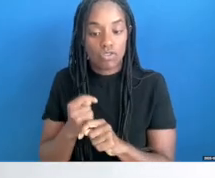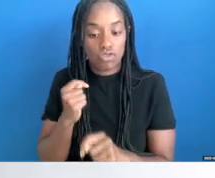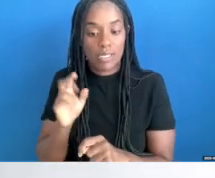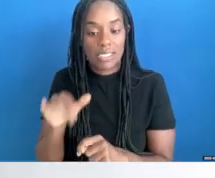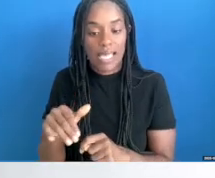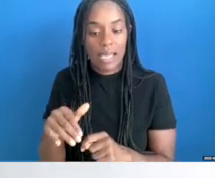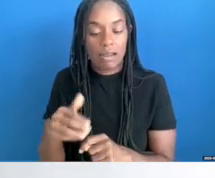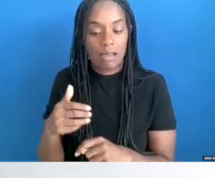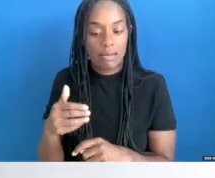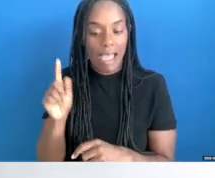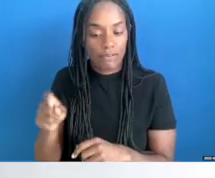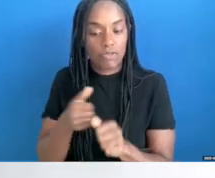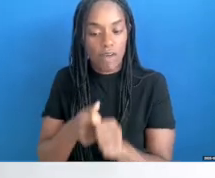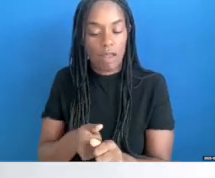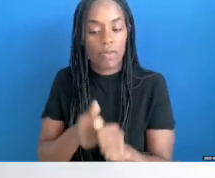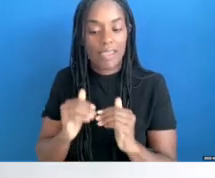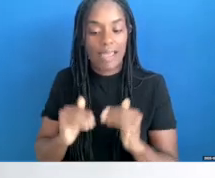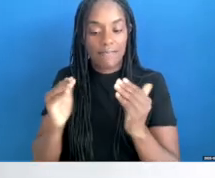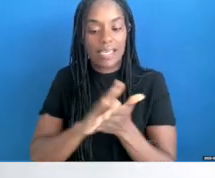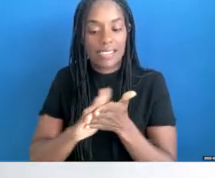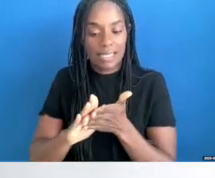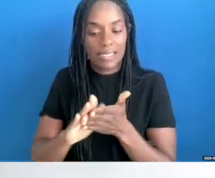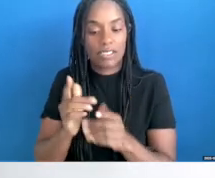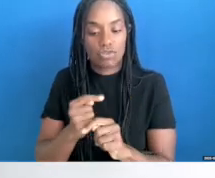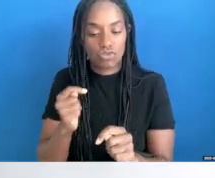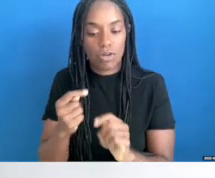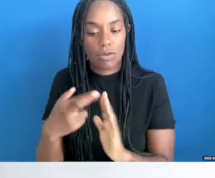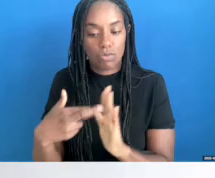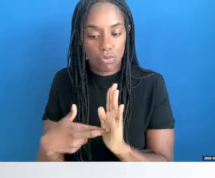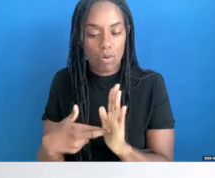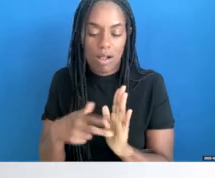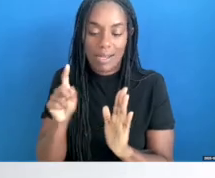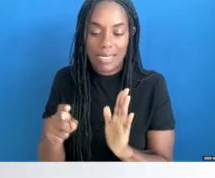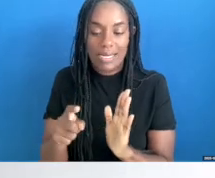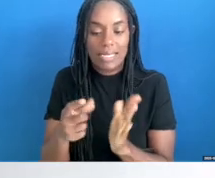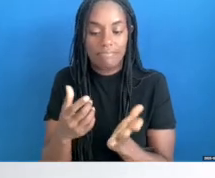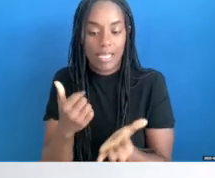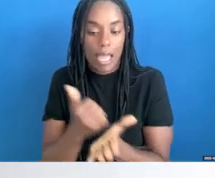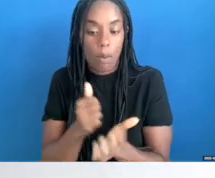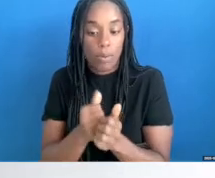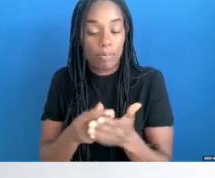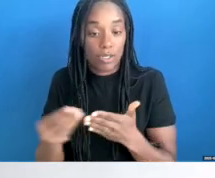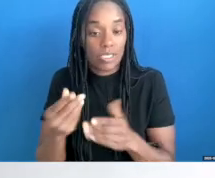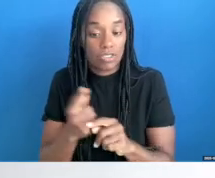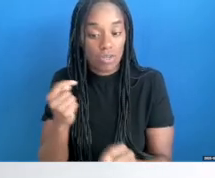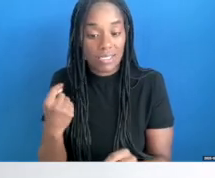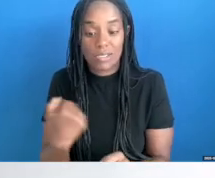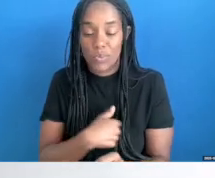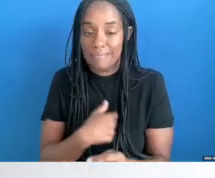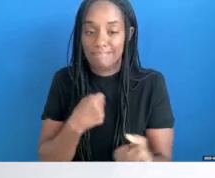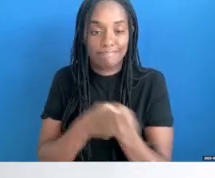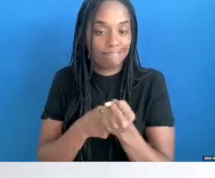rule are definitely going to need some assistance in purchasing these trucks. So would definitely support